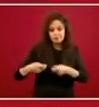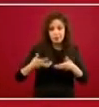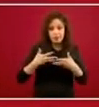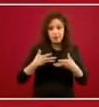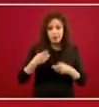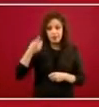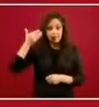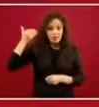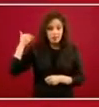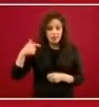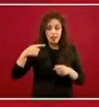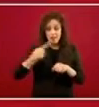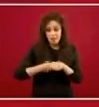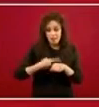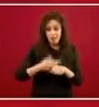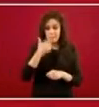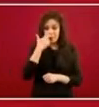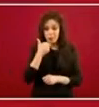relative